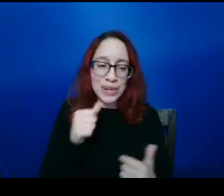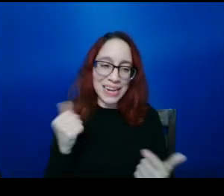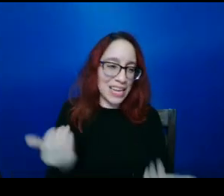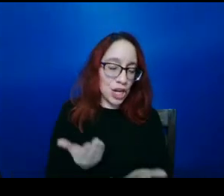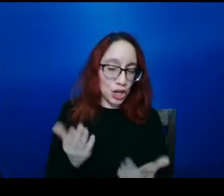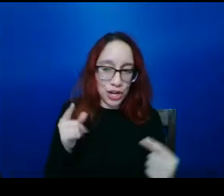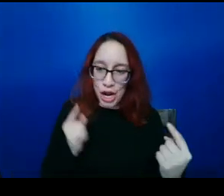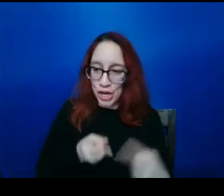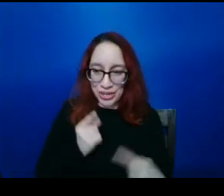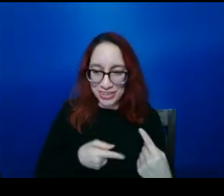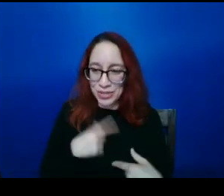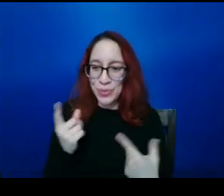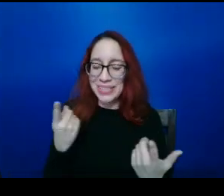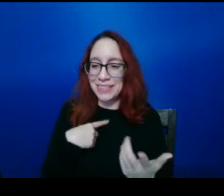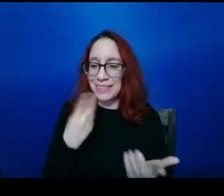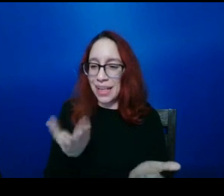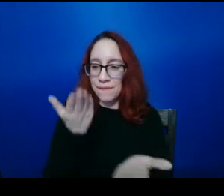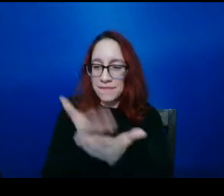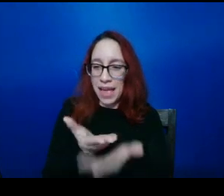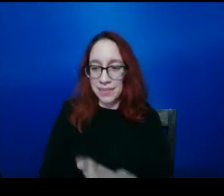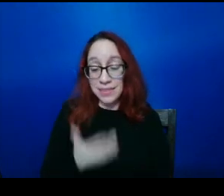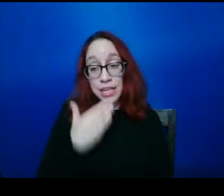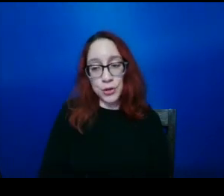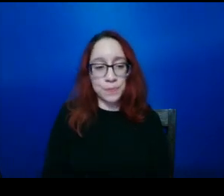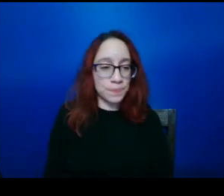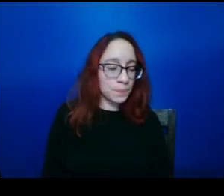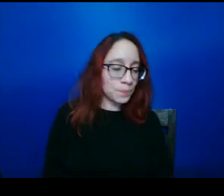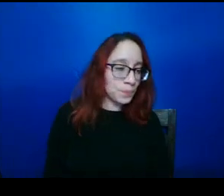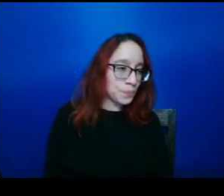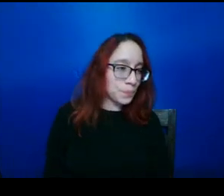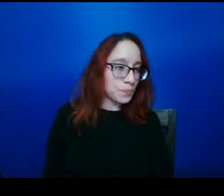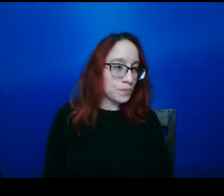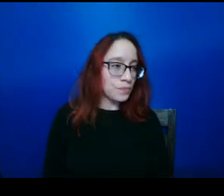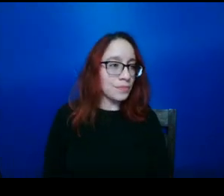this. We're just here to state the facts. Thank you.